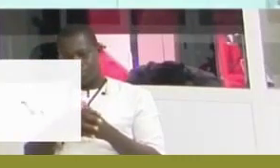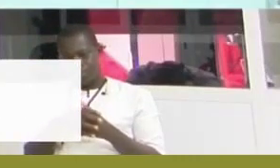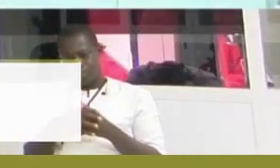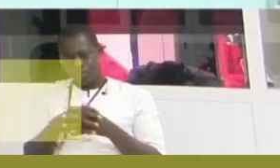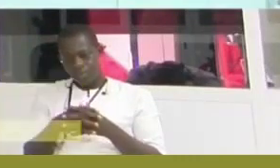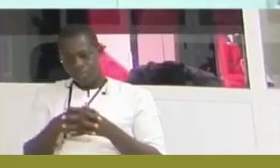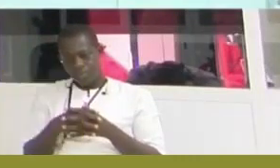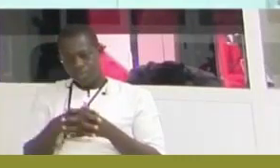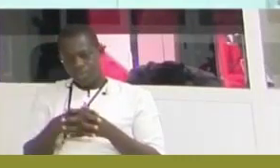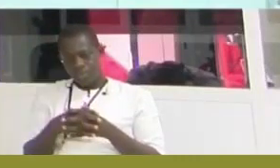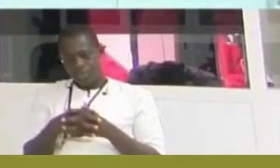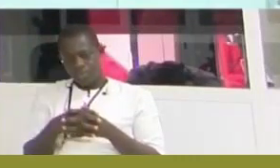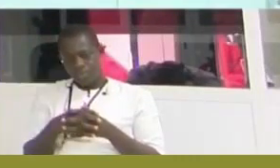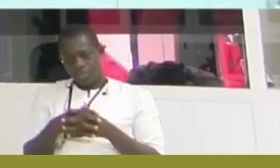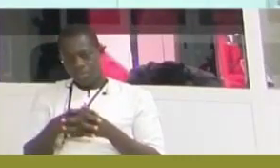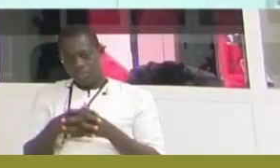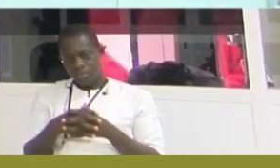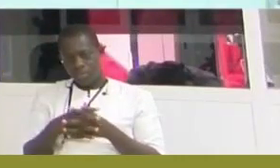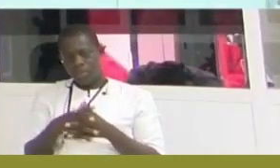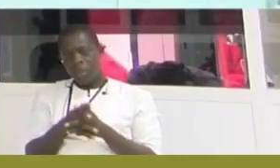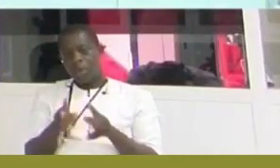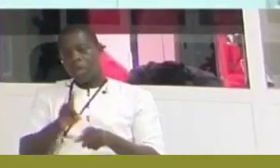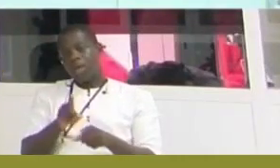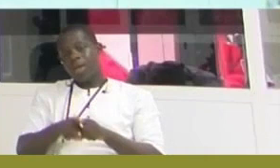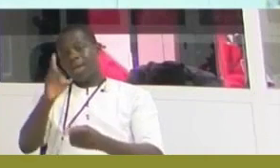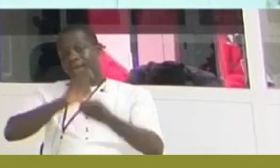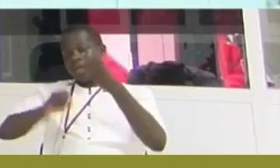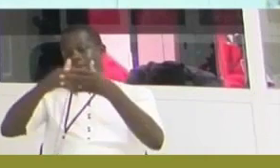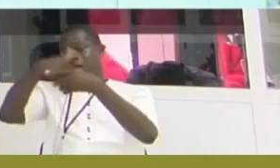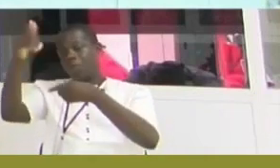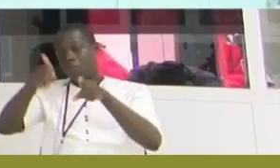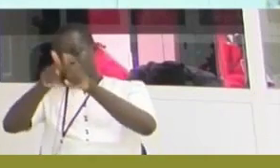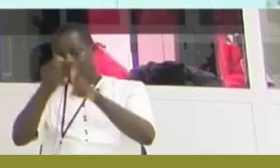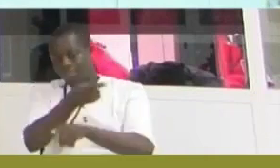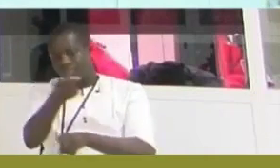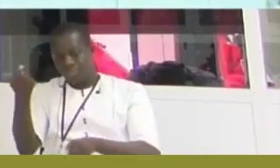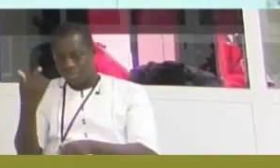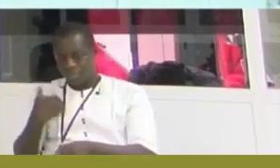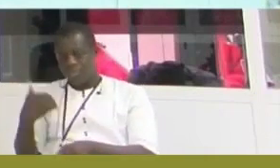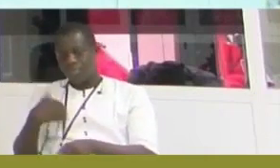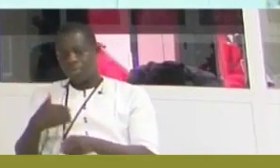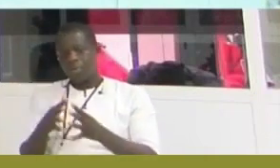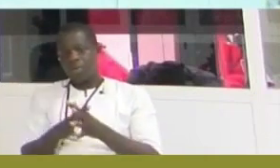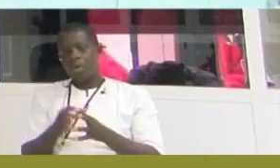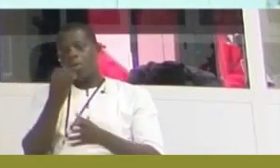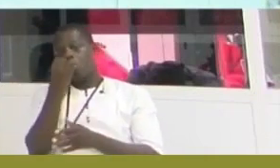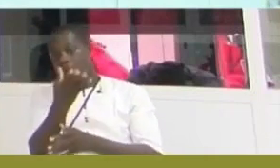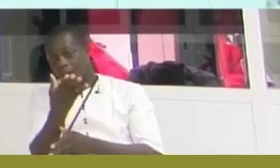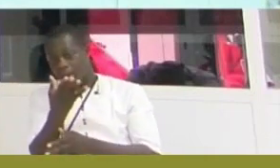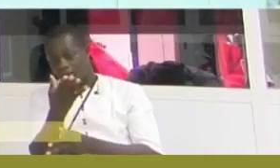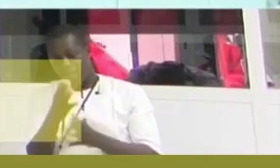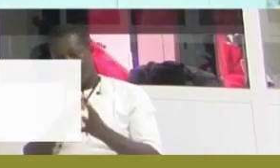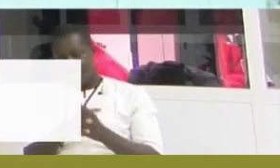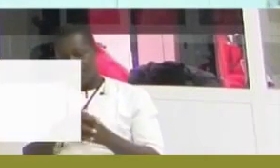30 minutes. Ñu gëna ak ñom. Then they came out with them. Ñu né? They